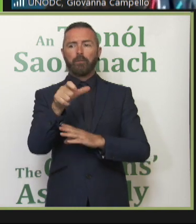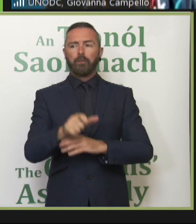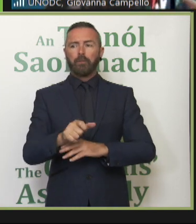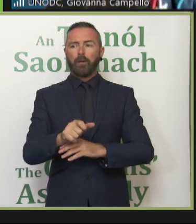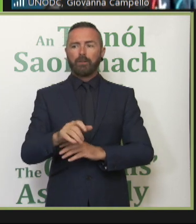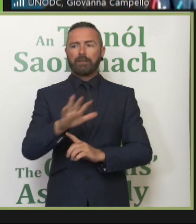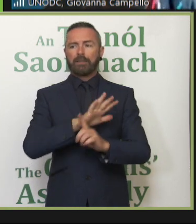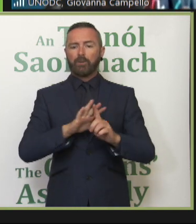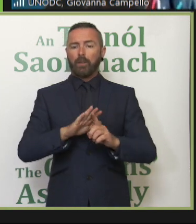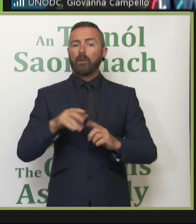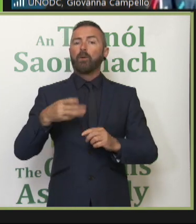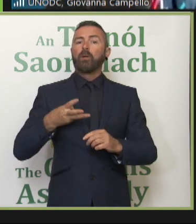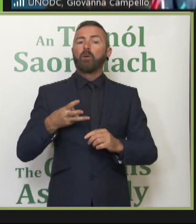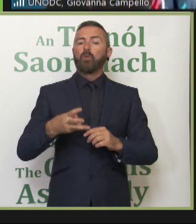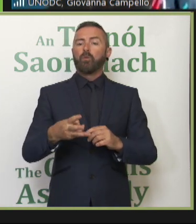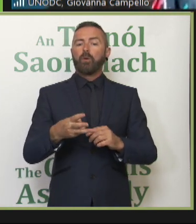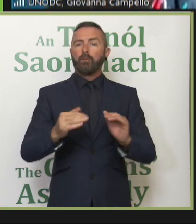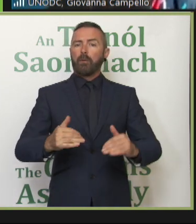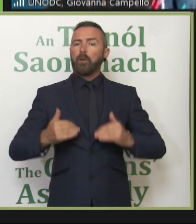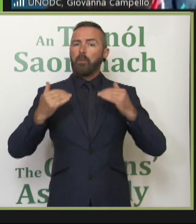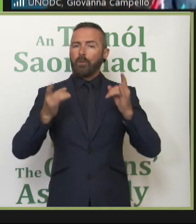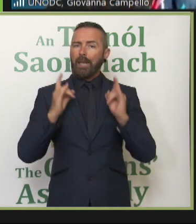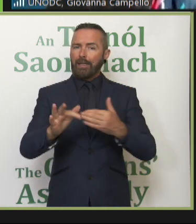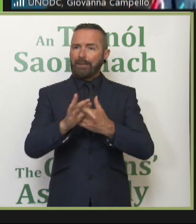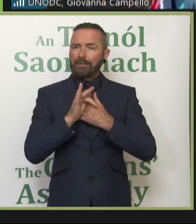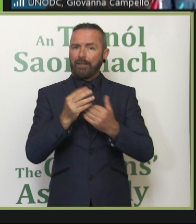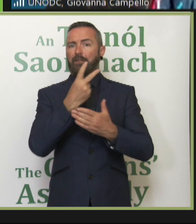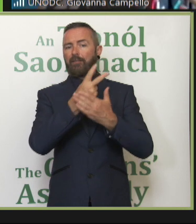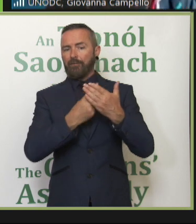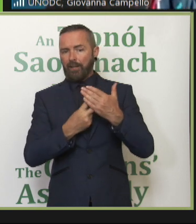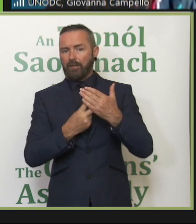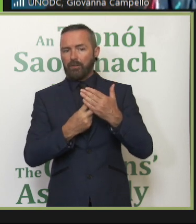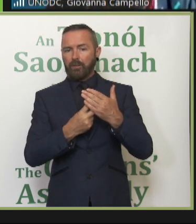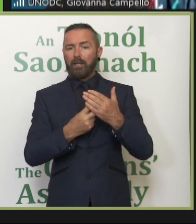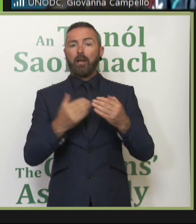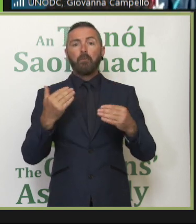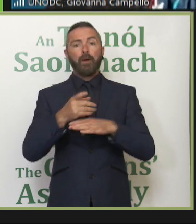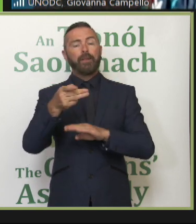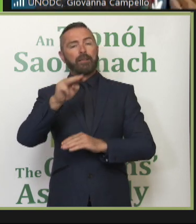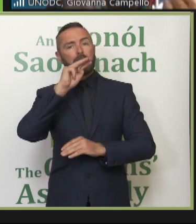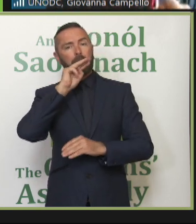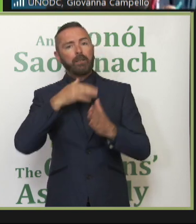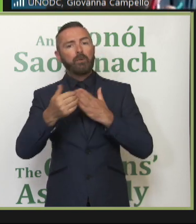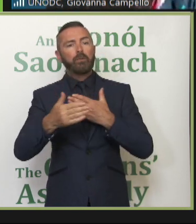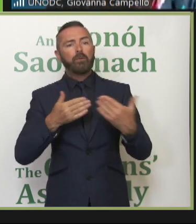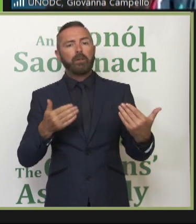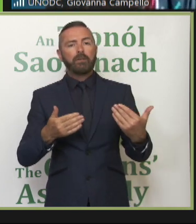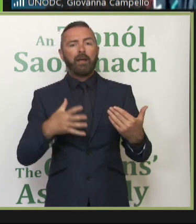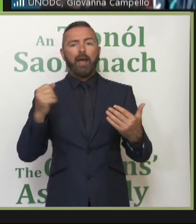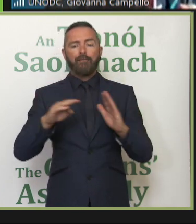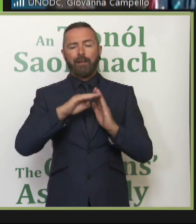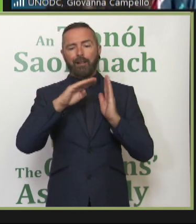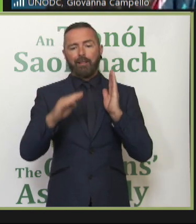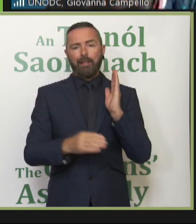behaviors, we really promote the healthy and safe development of children and youth. And by which I mean that we get less mental